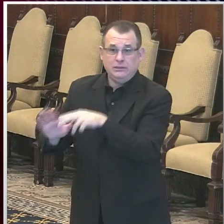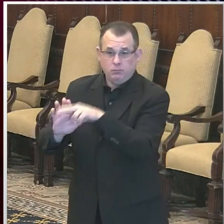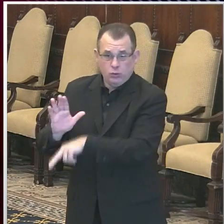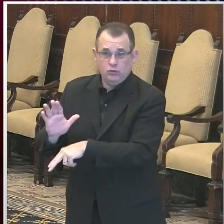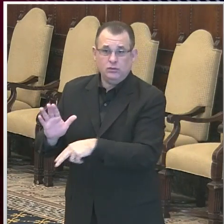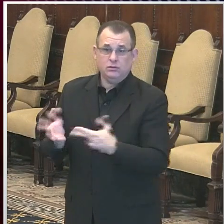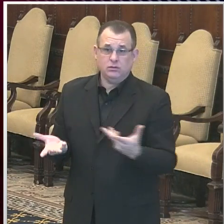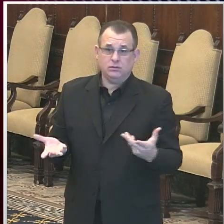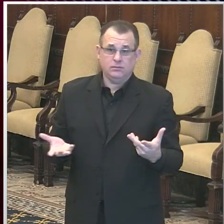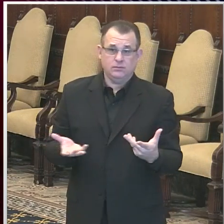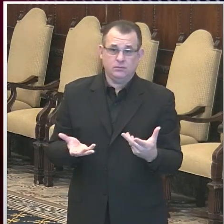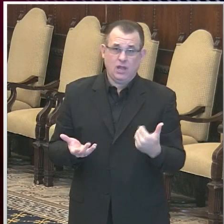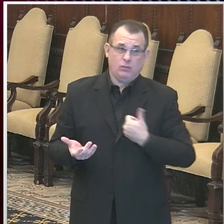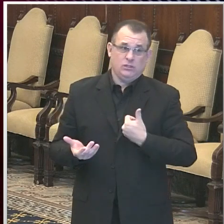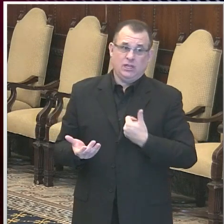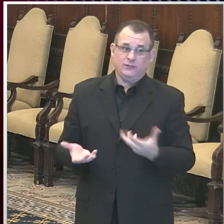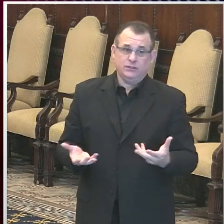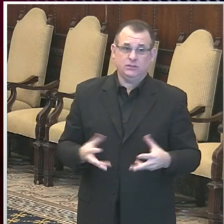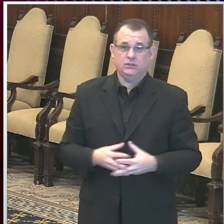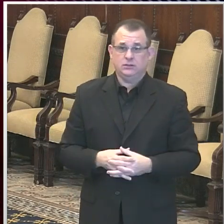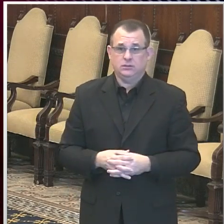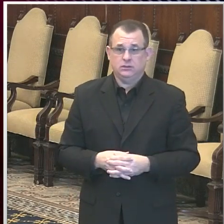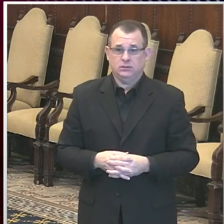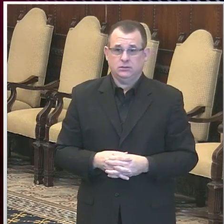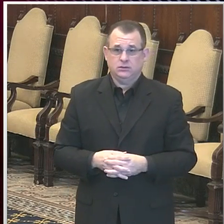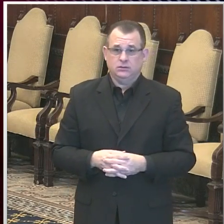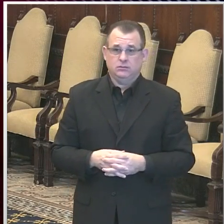some dignity. Okay, thank you very much.